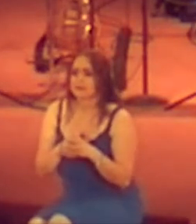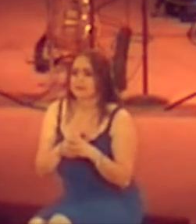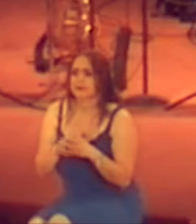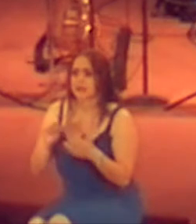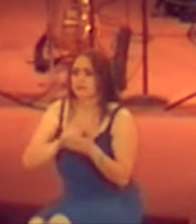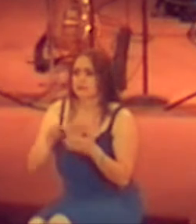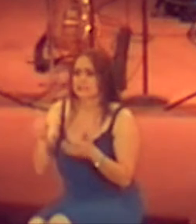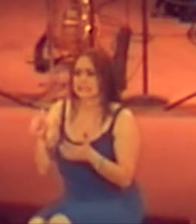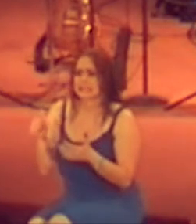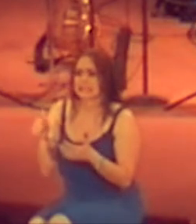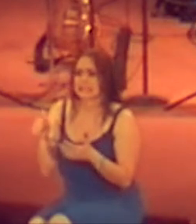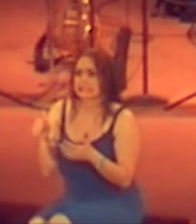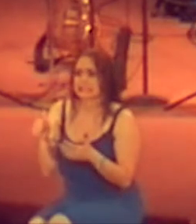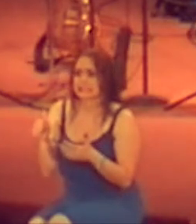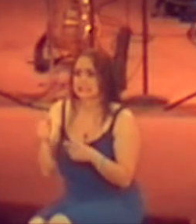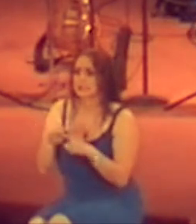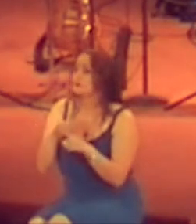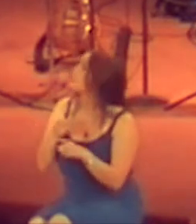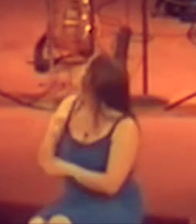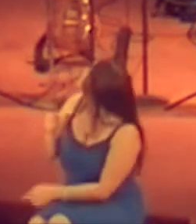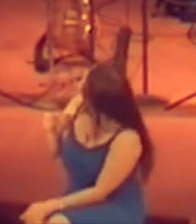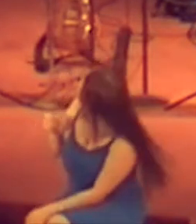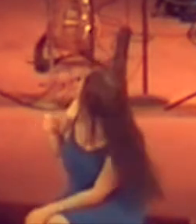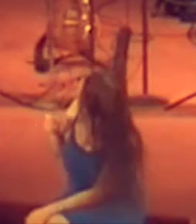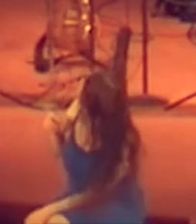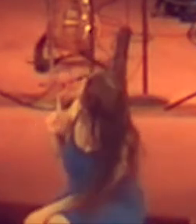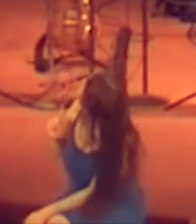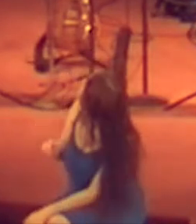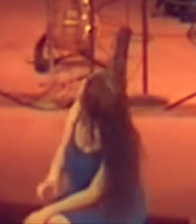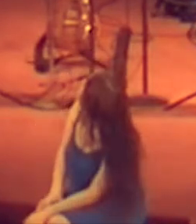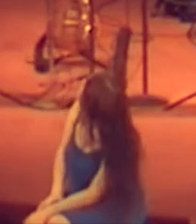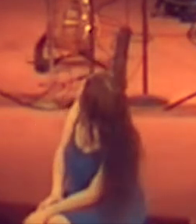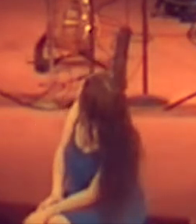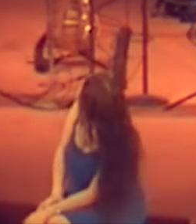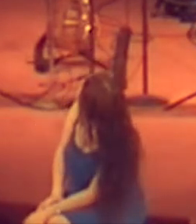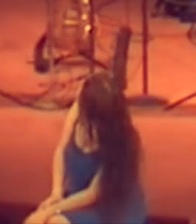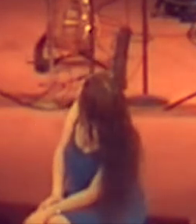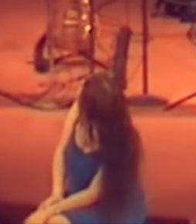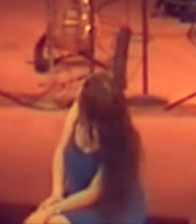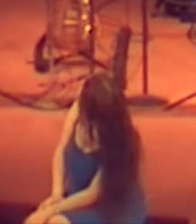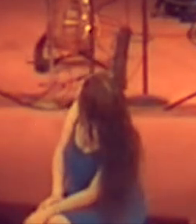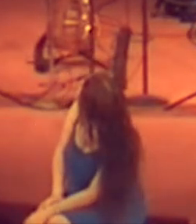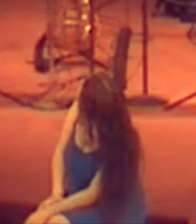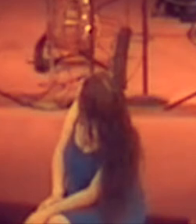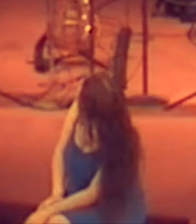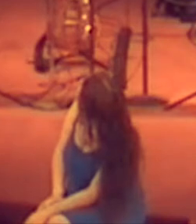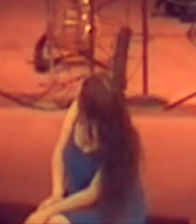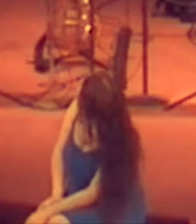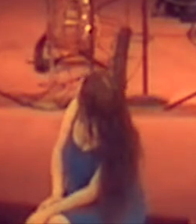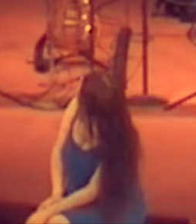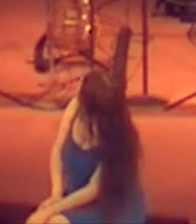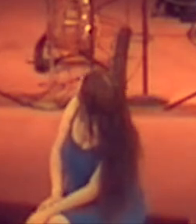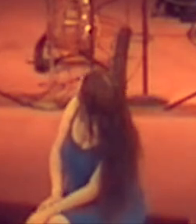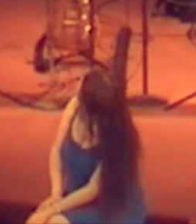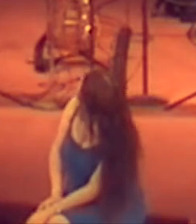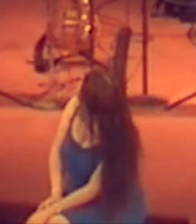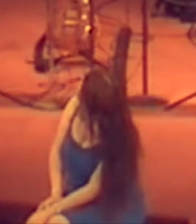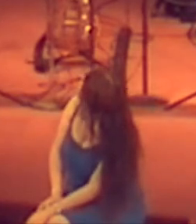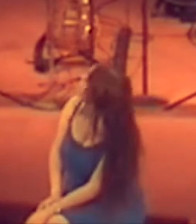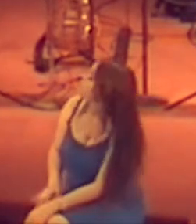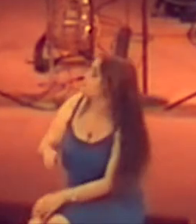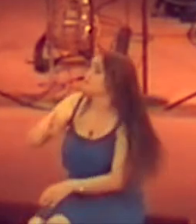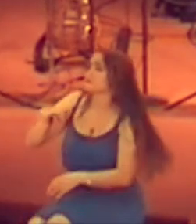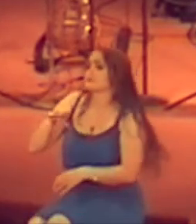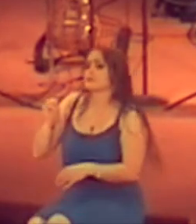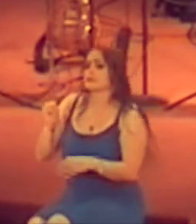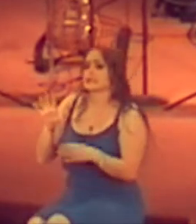Verse 10, from the same mouth come both blessing and cursing, my brethren. These things ought not to be this way. James summarizes